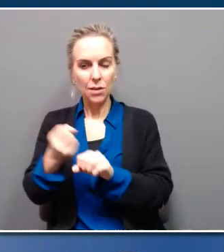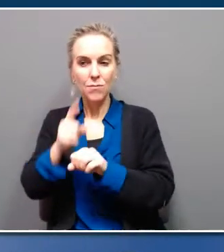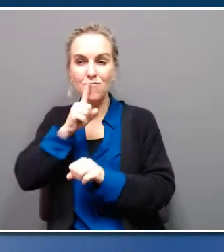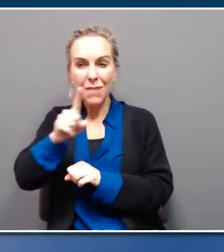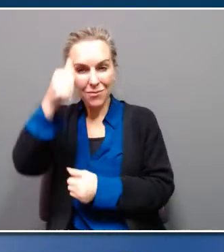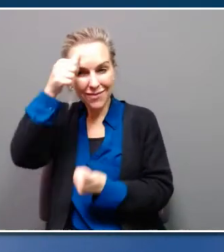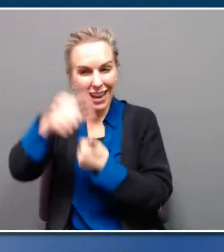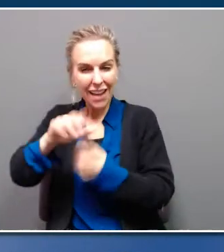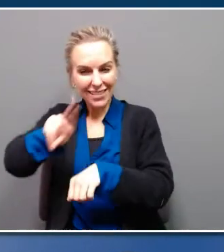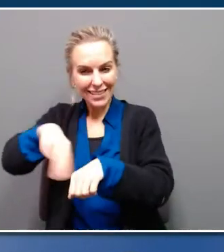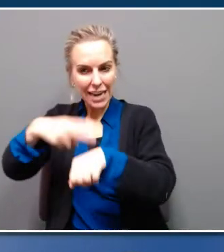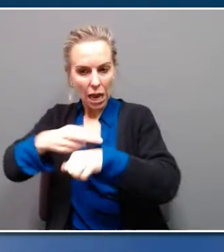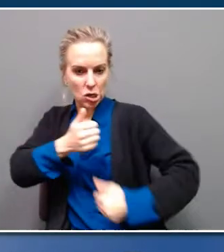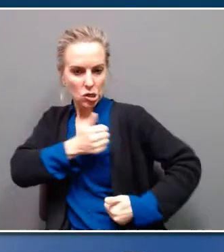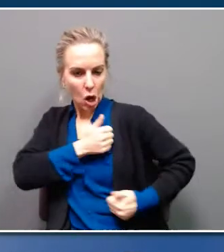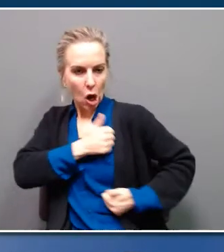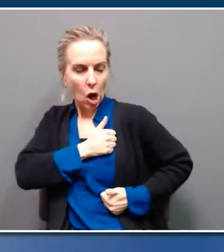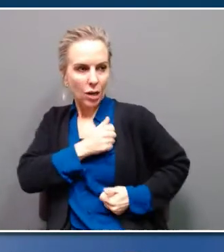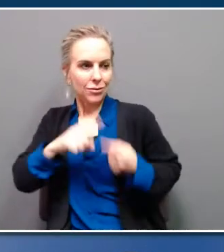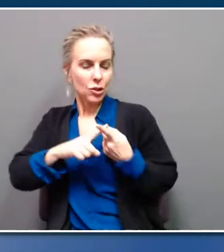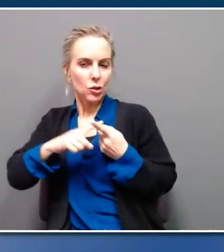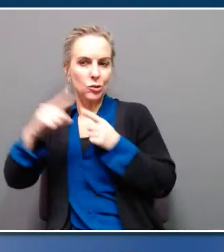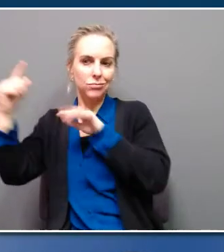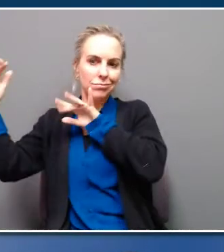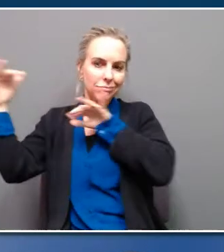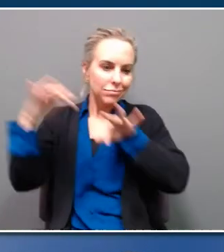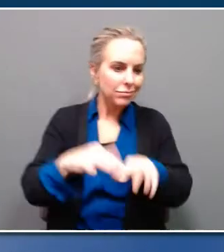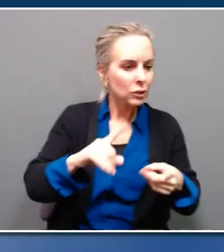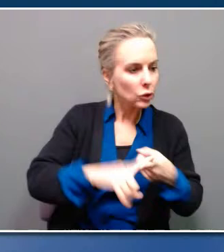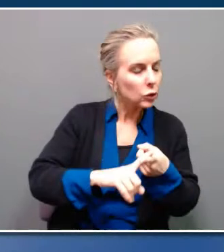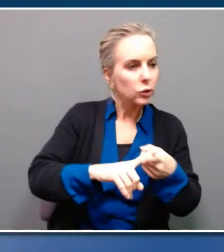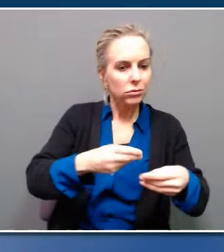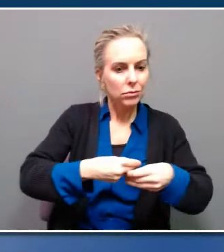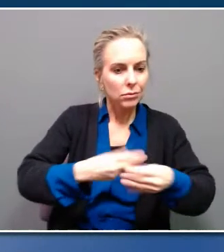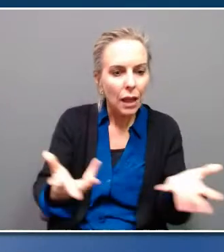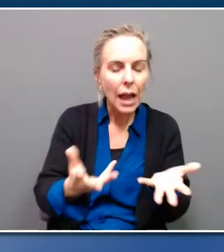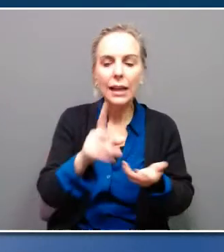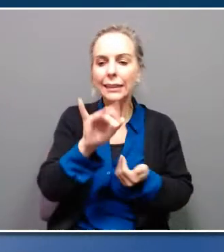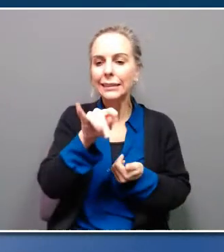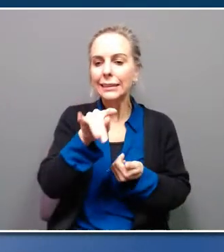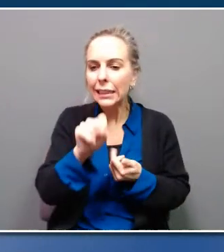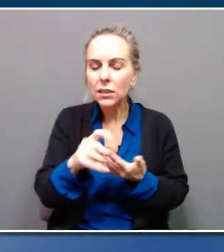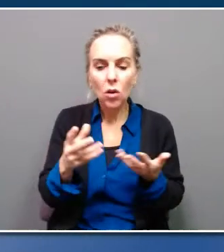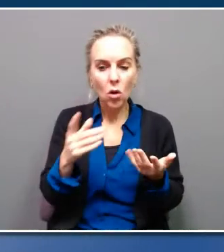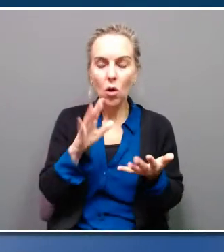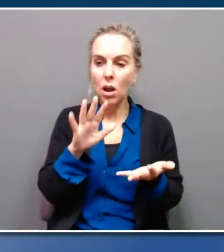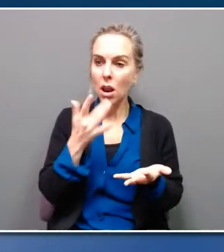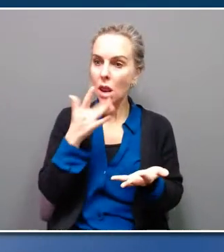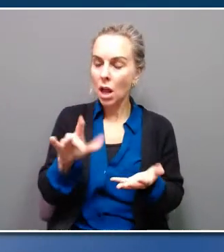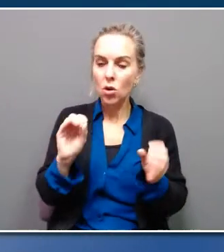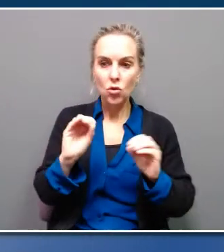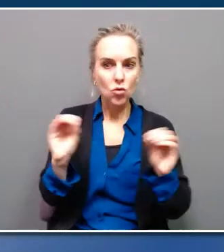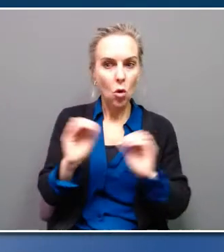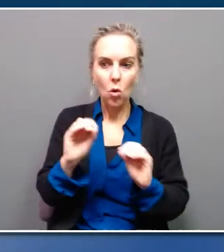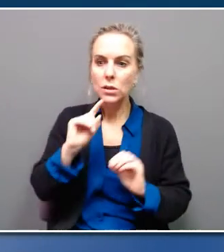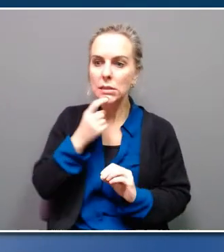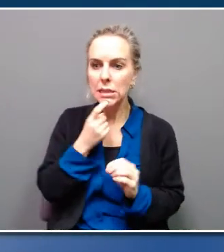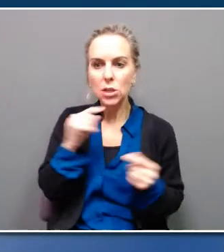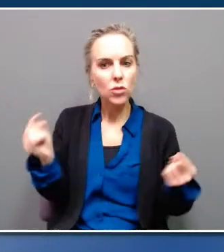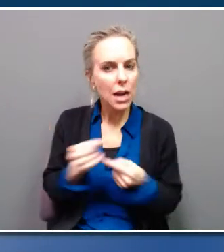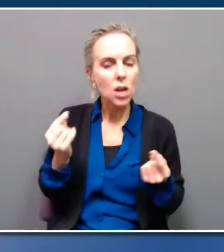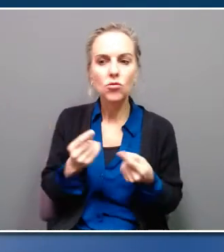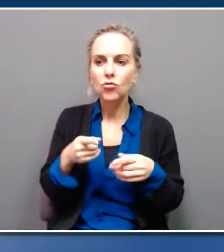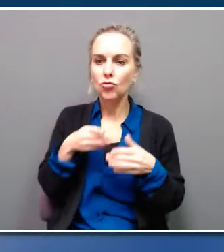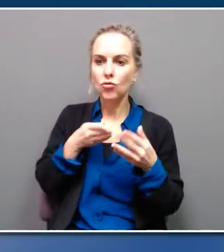down the road, helping people out. We didn't have any even serious injuries through it. But in your supply kit, put